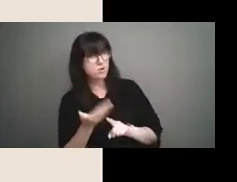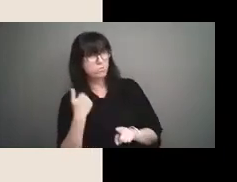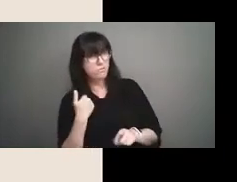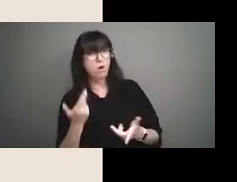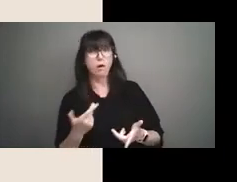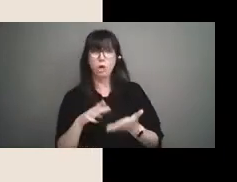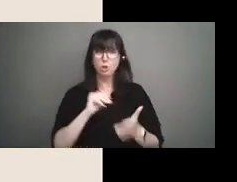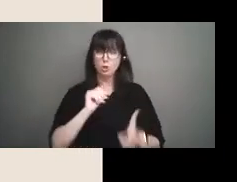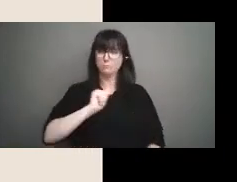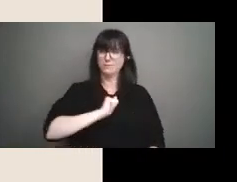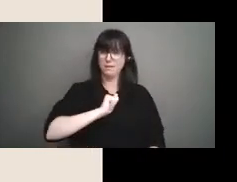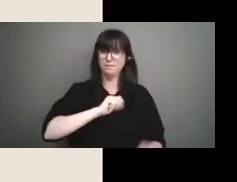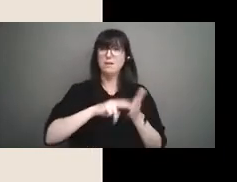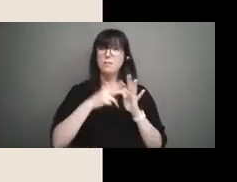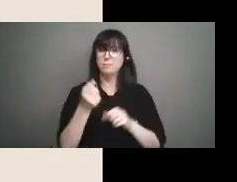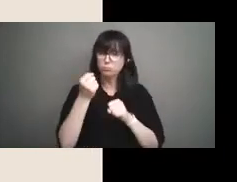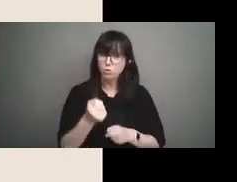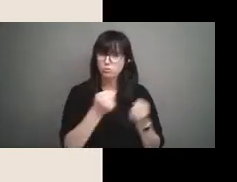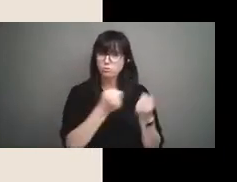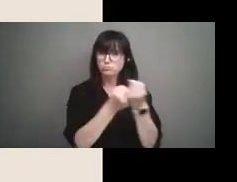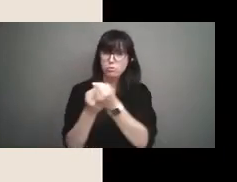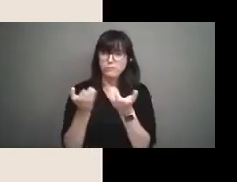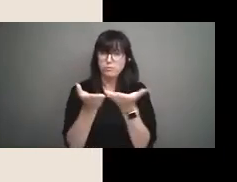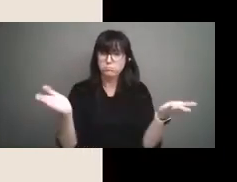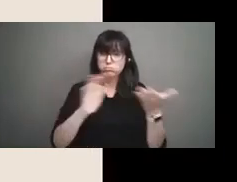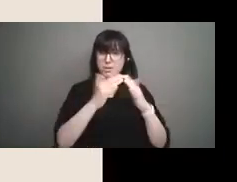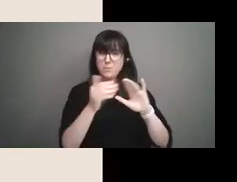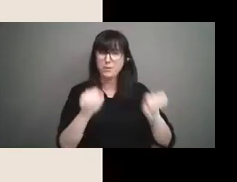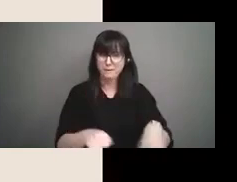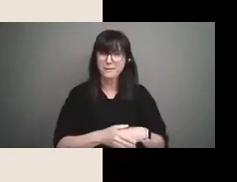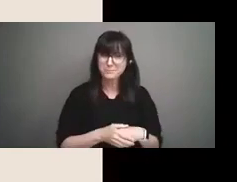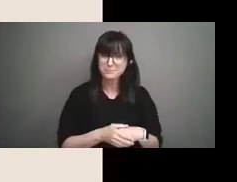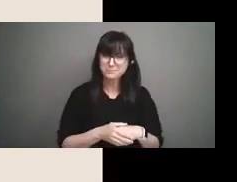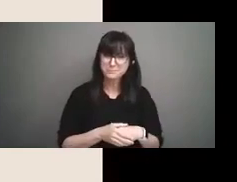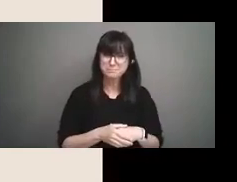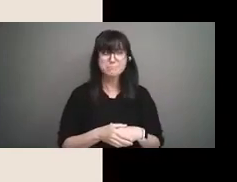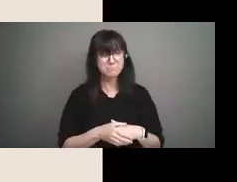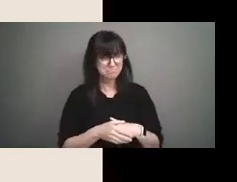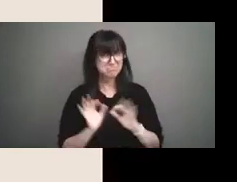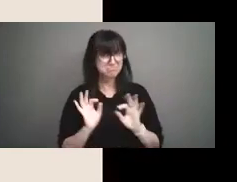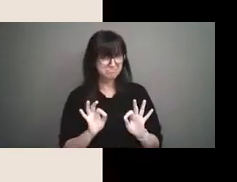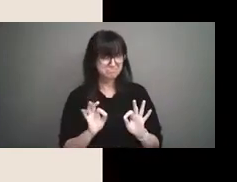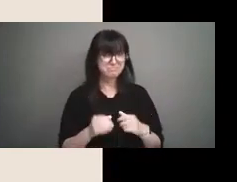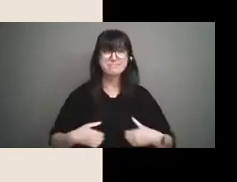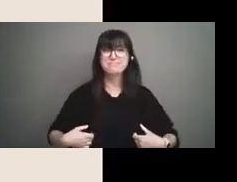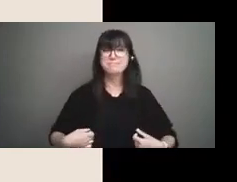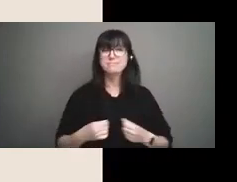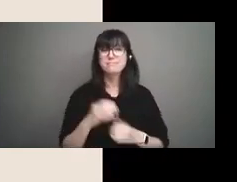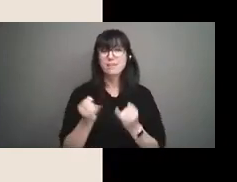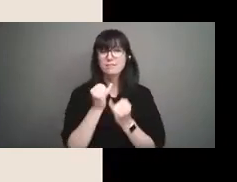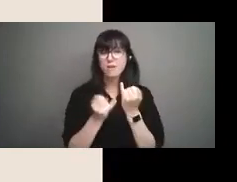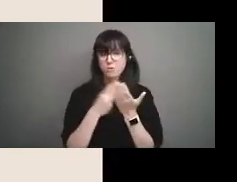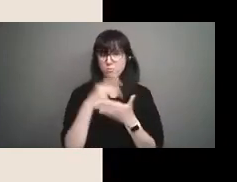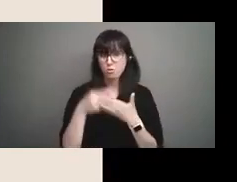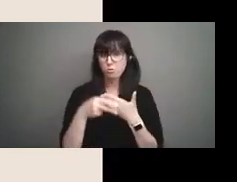and that would make them stronger citizens in their community. So we can agree with that. So the last program that we looked